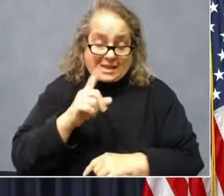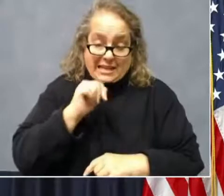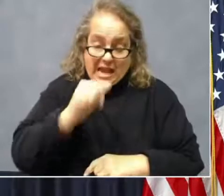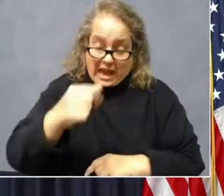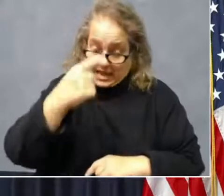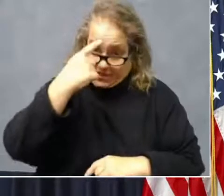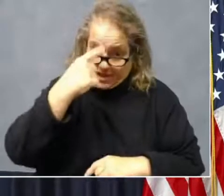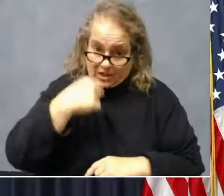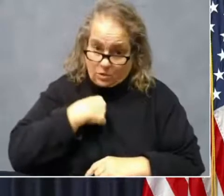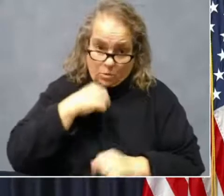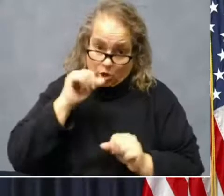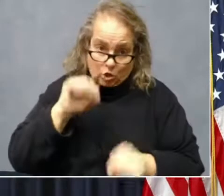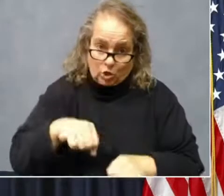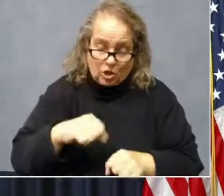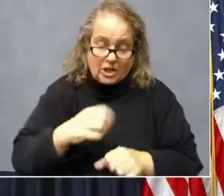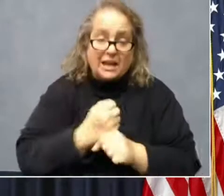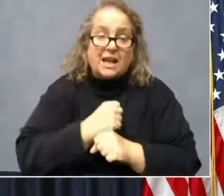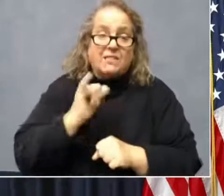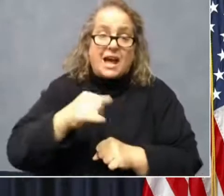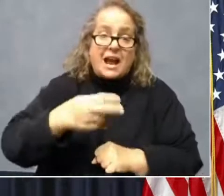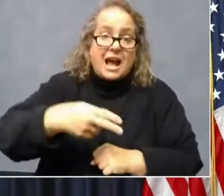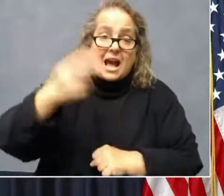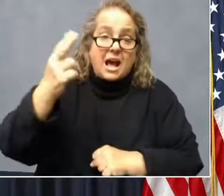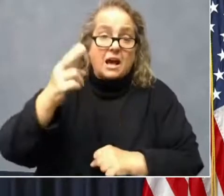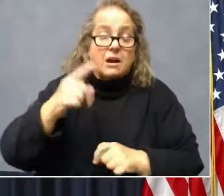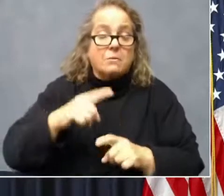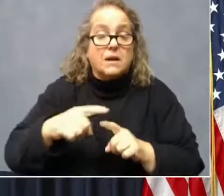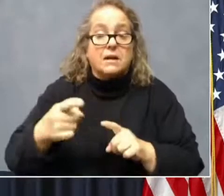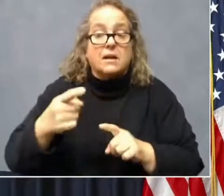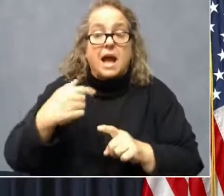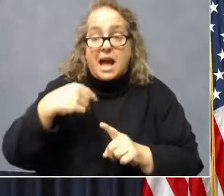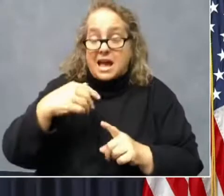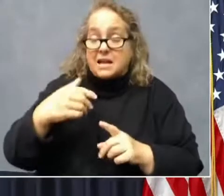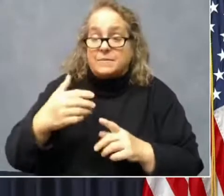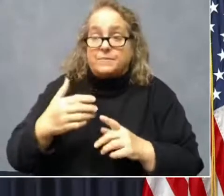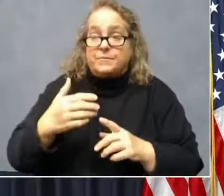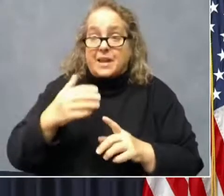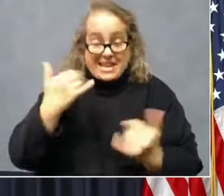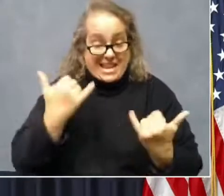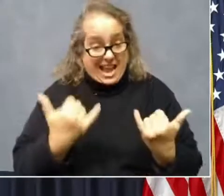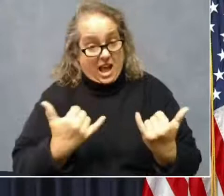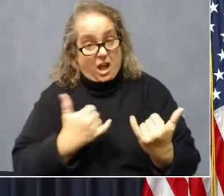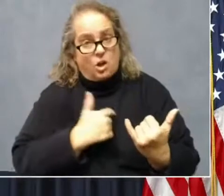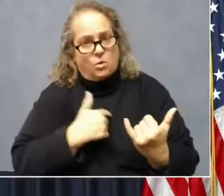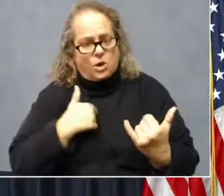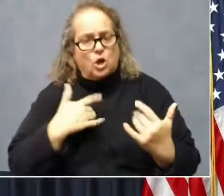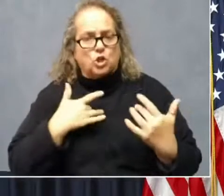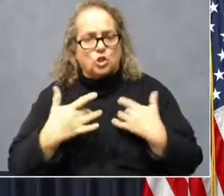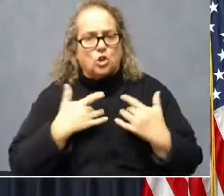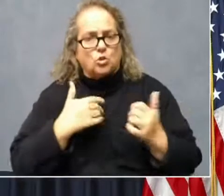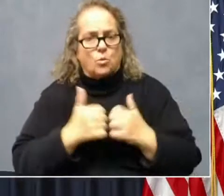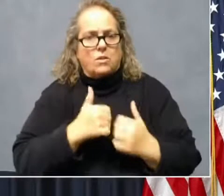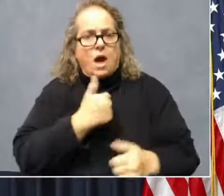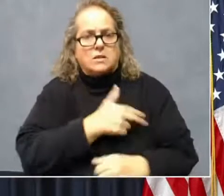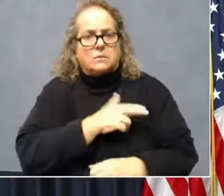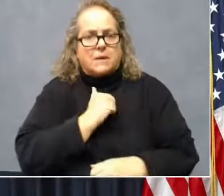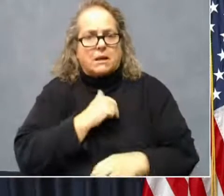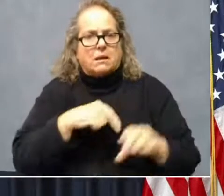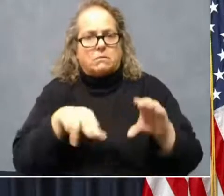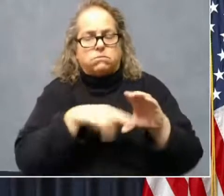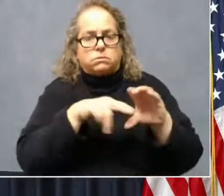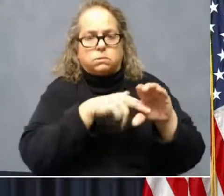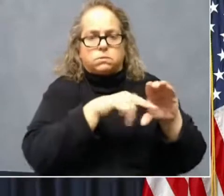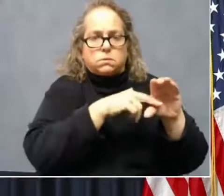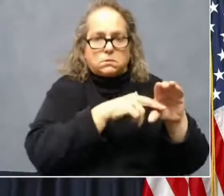And while we are at a concerning place on hospital capacity, the fact that we have this much testing and a 120-day supply of